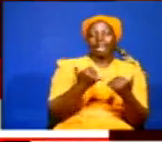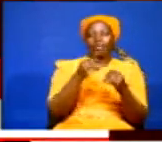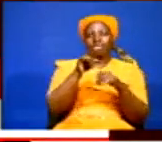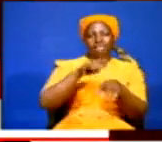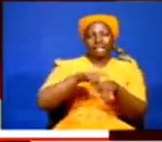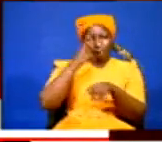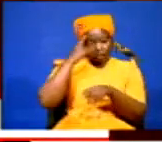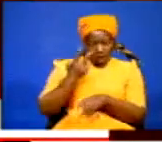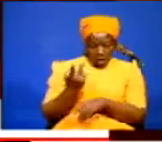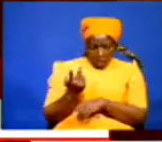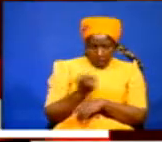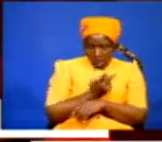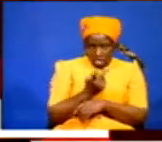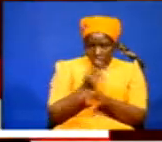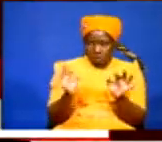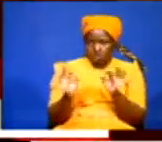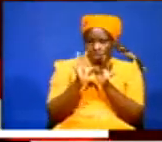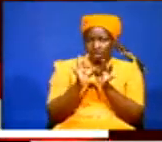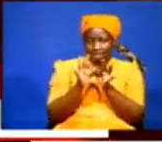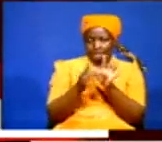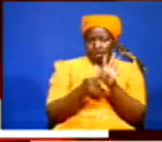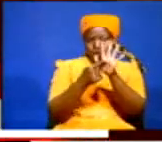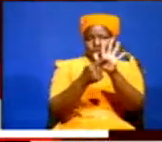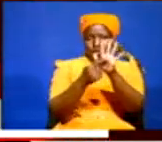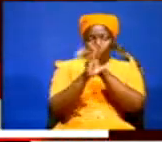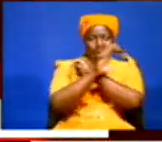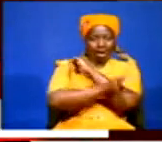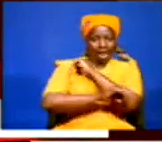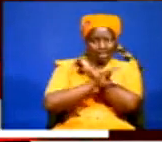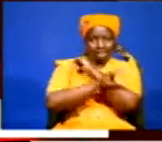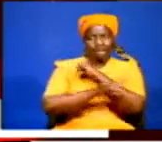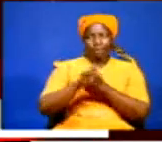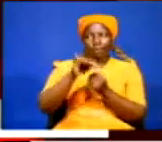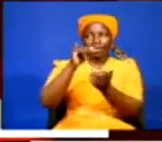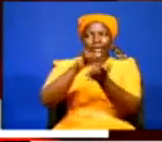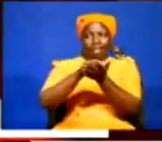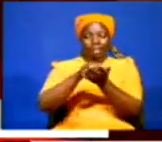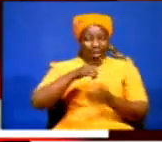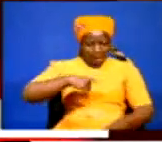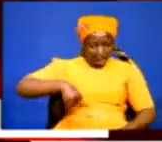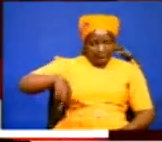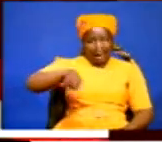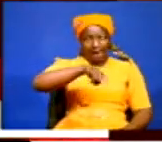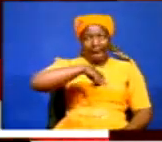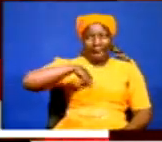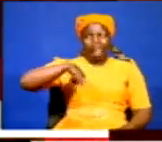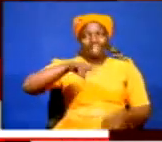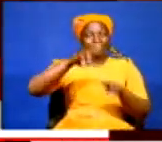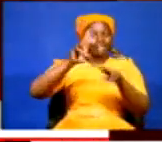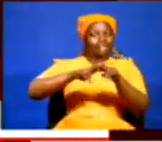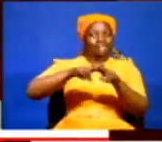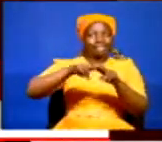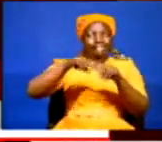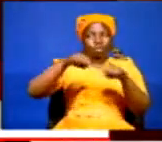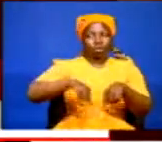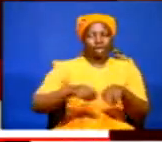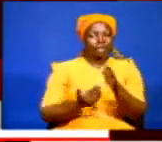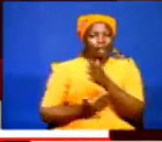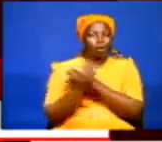ranks to demonstrate to the country that we are not sitting this morning and this